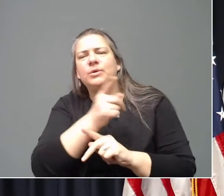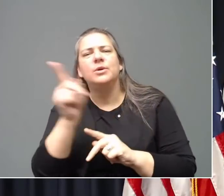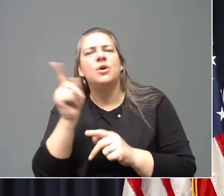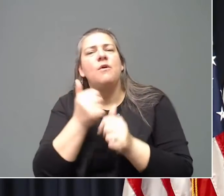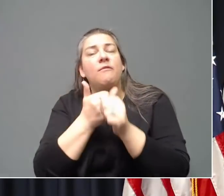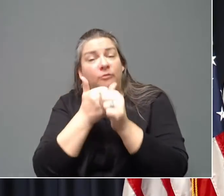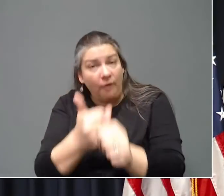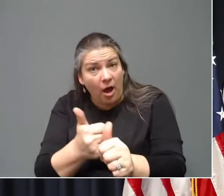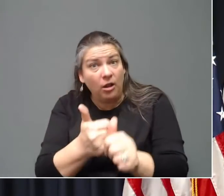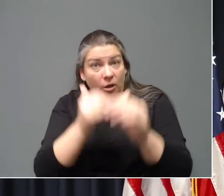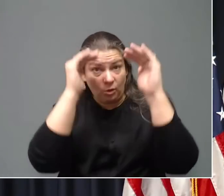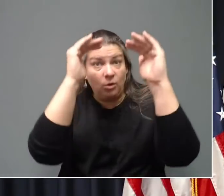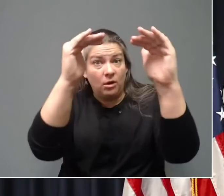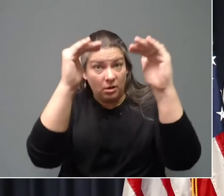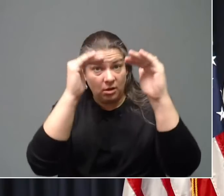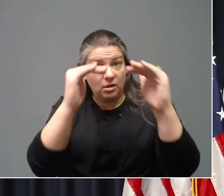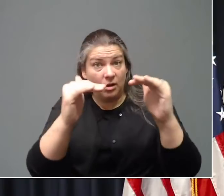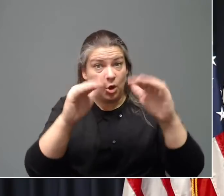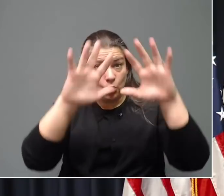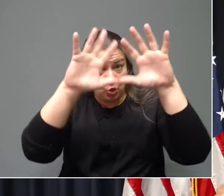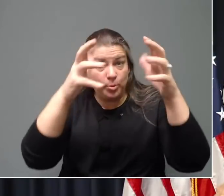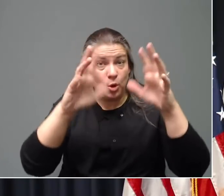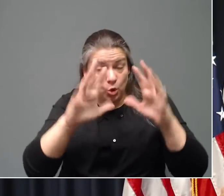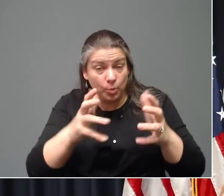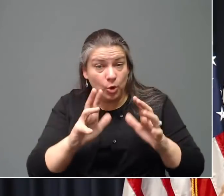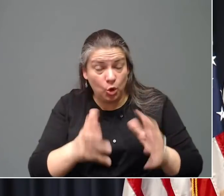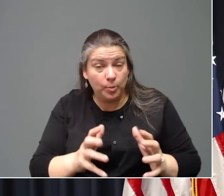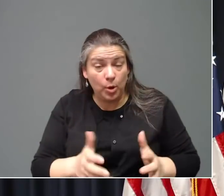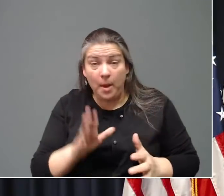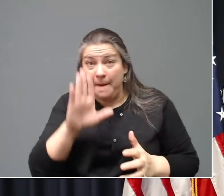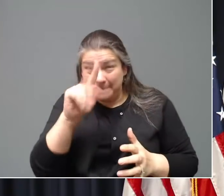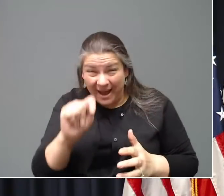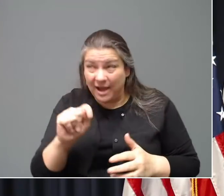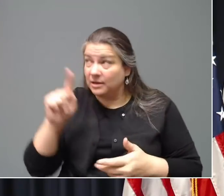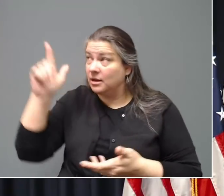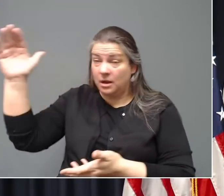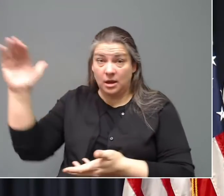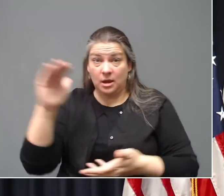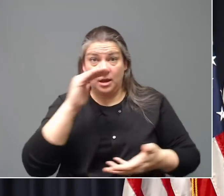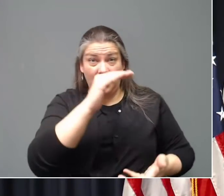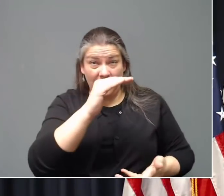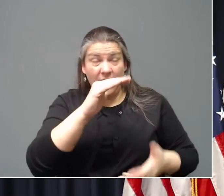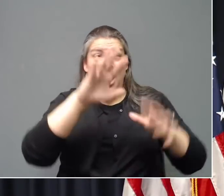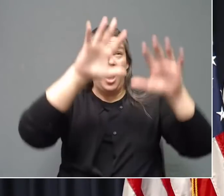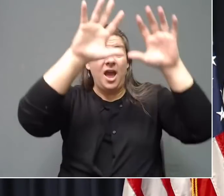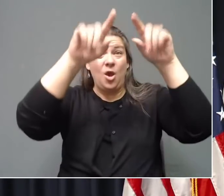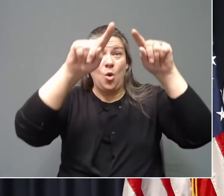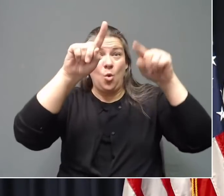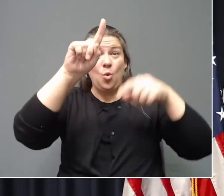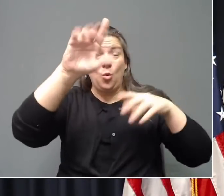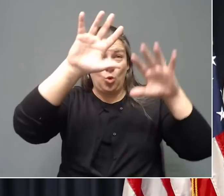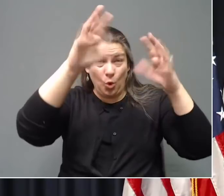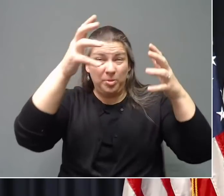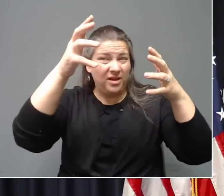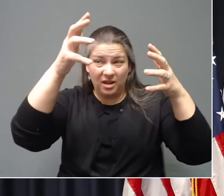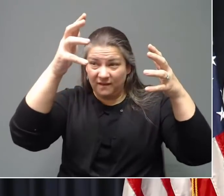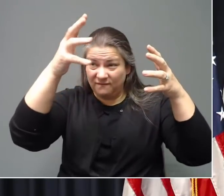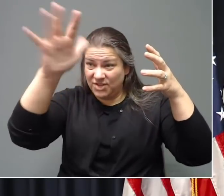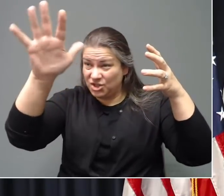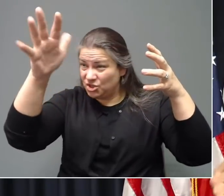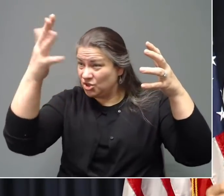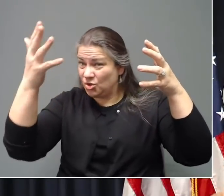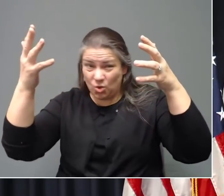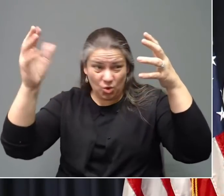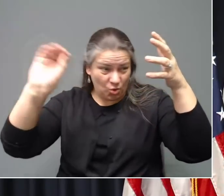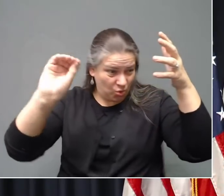but to hit that goal, and if doing it means that they jump from 1A to 1B for a period of time, that's fine. Now they got